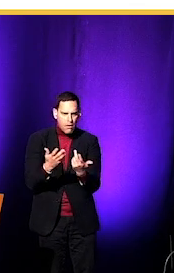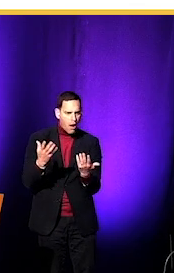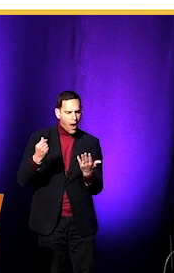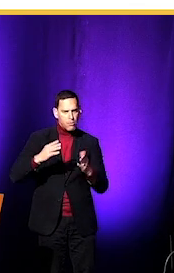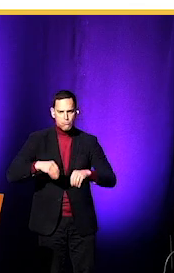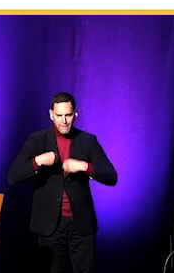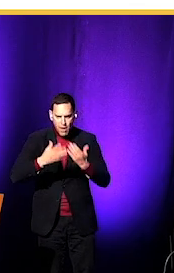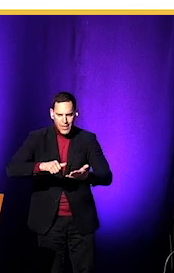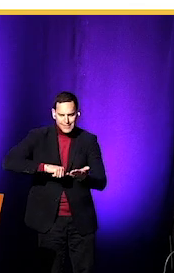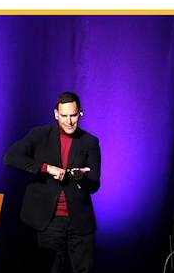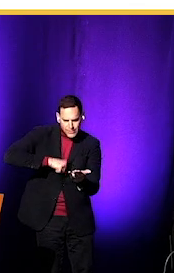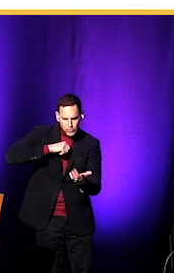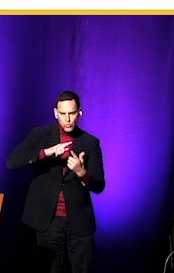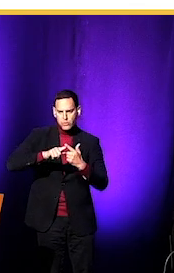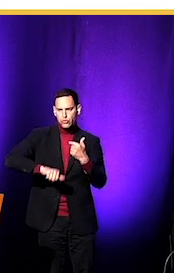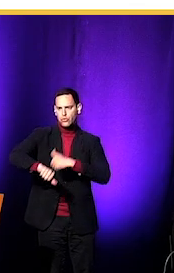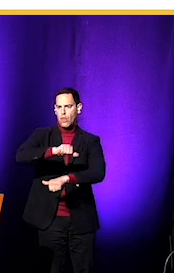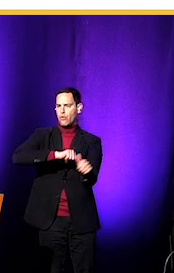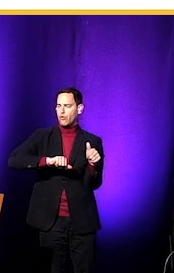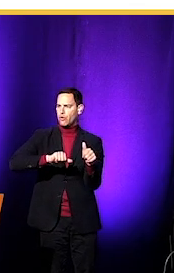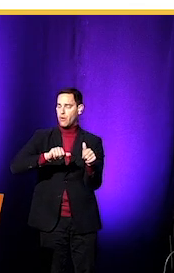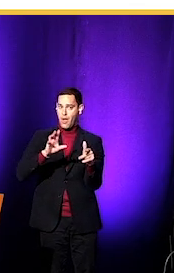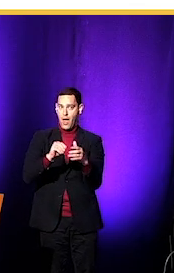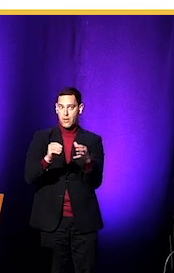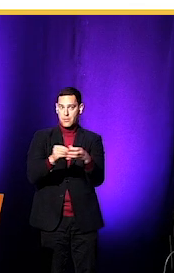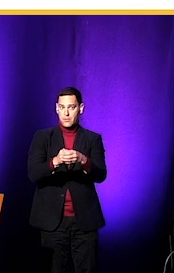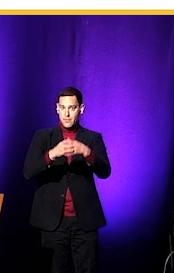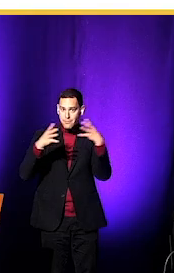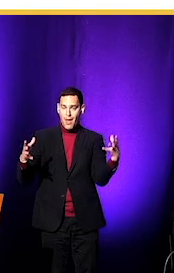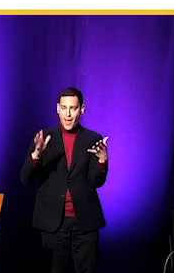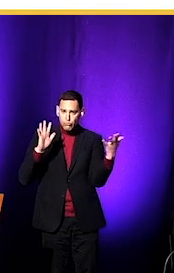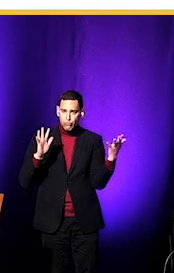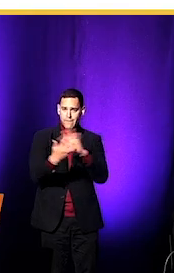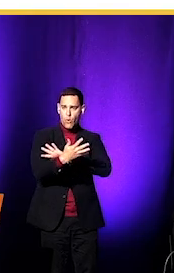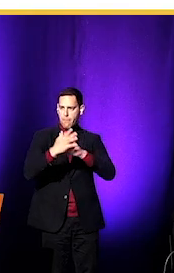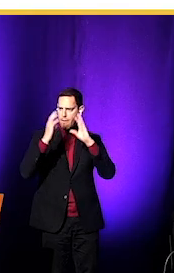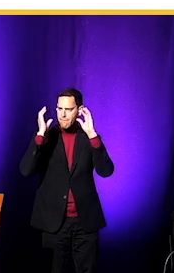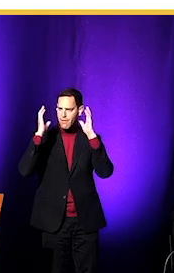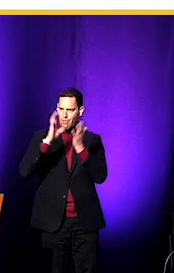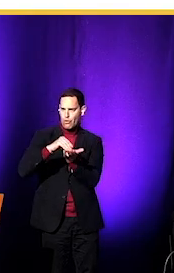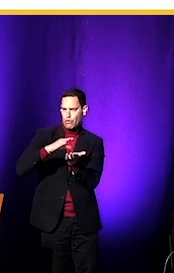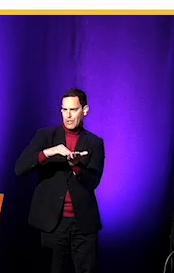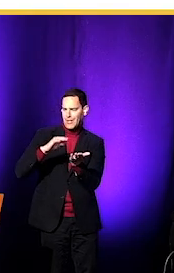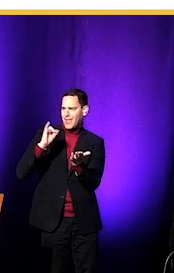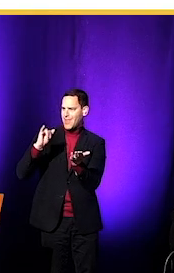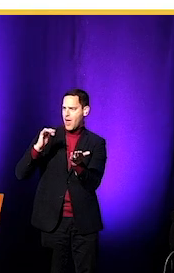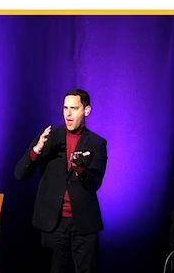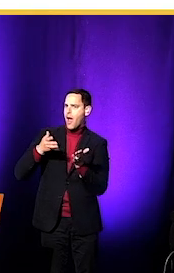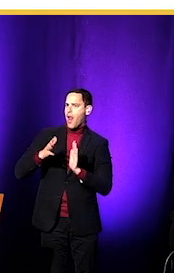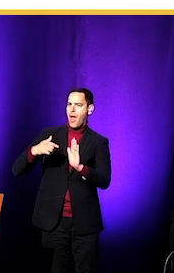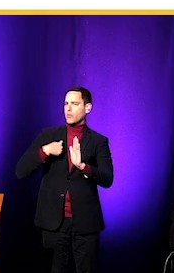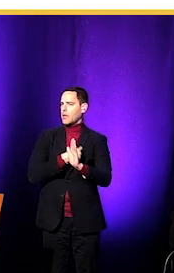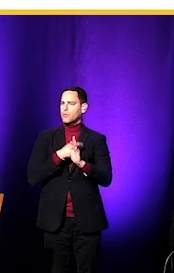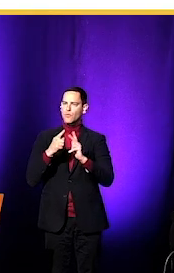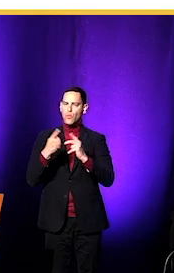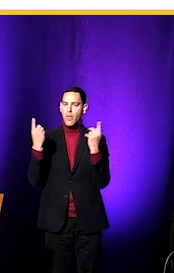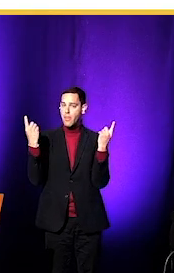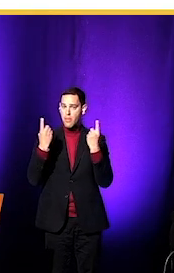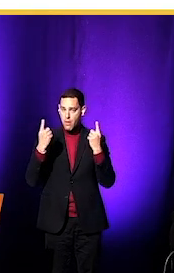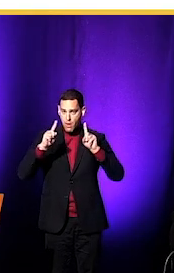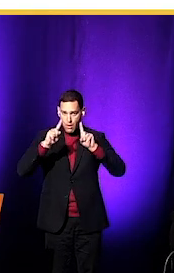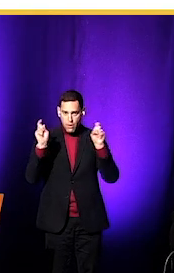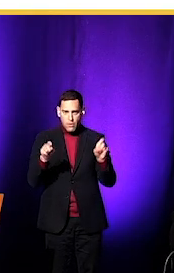that support expansive transformative learning requires attention to the question, what gets